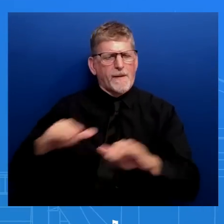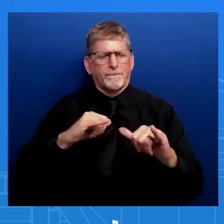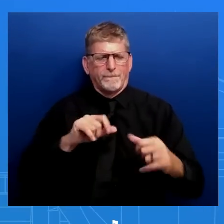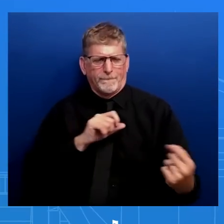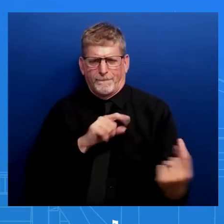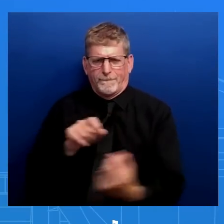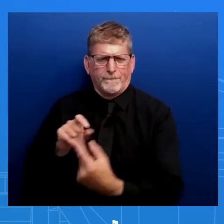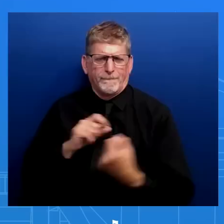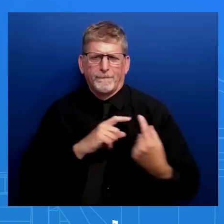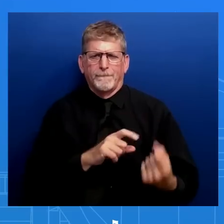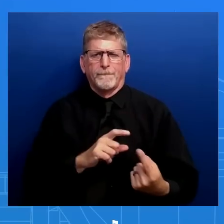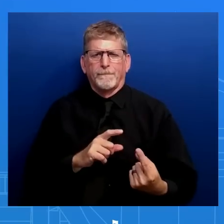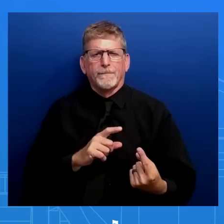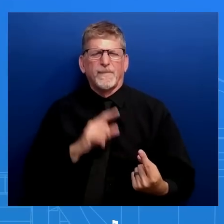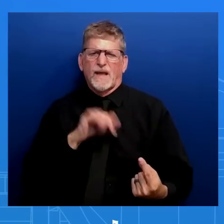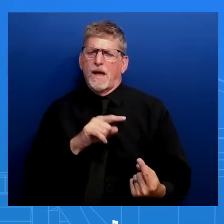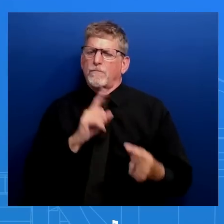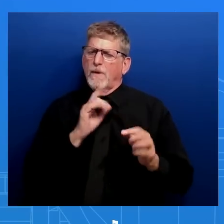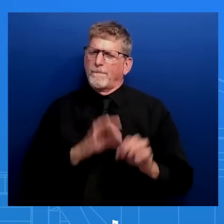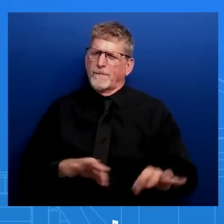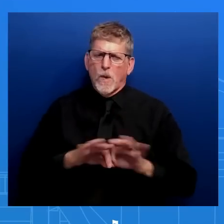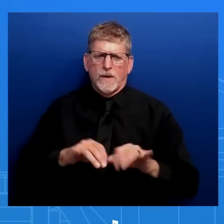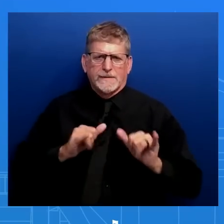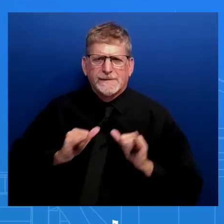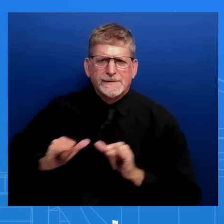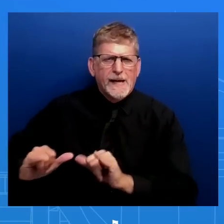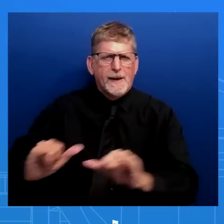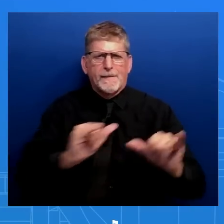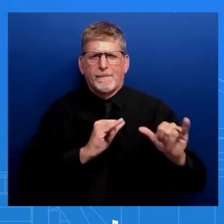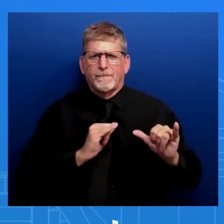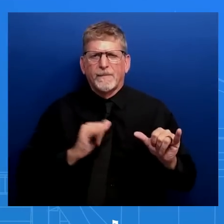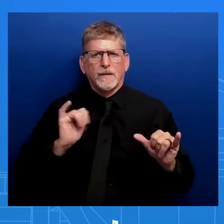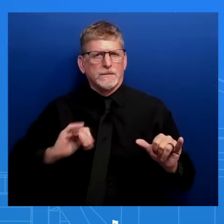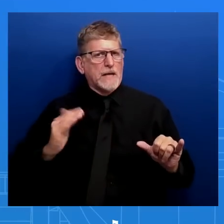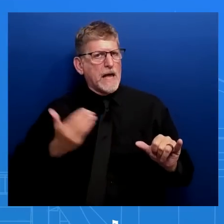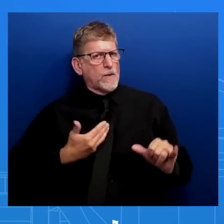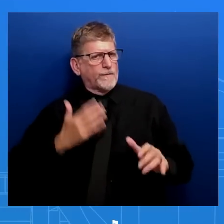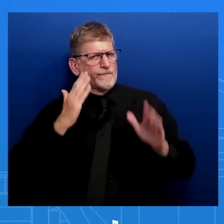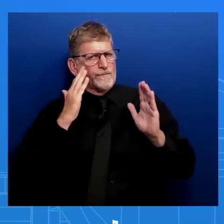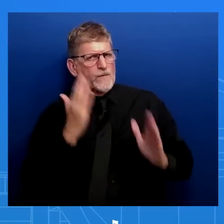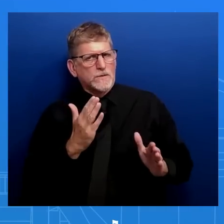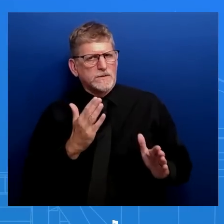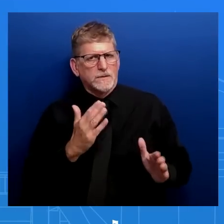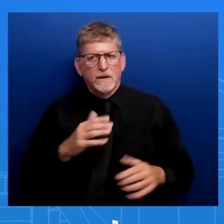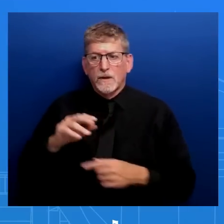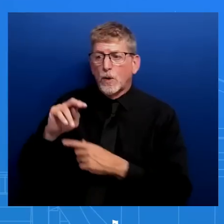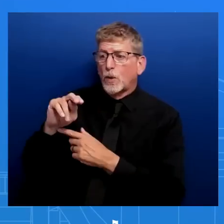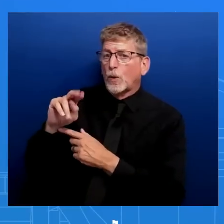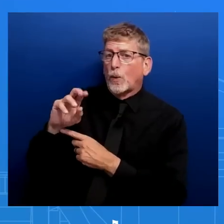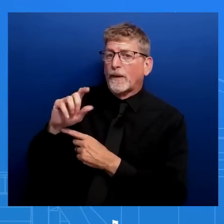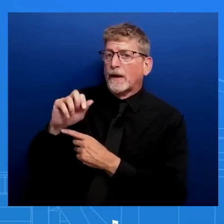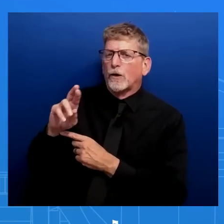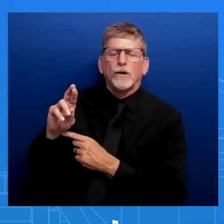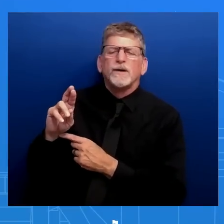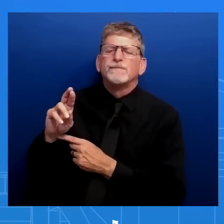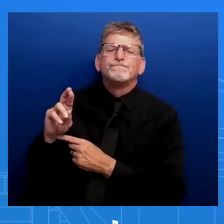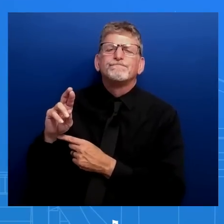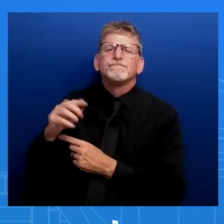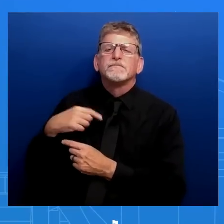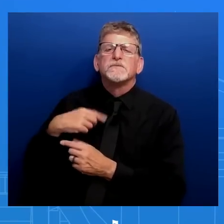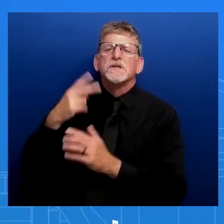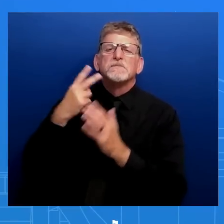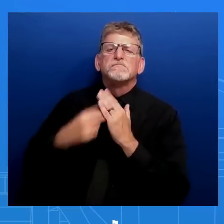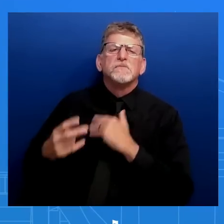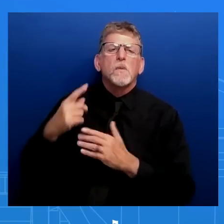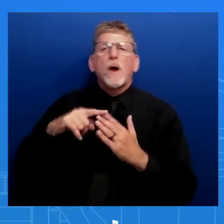for that to be the case. And so that's really where the focus was. On the nuclear thing, I mean, again, I'm not going to hypothesize here, but we continue to watch this very,